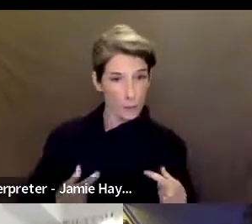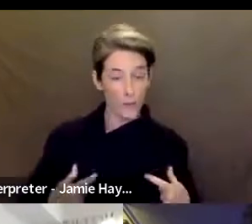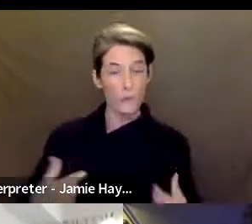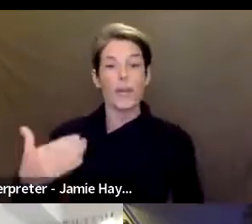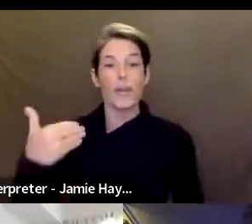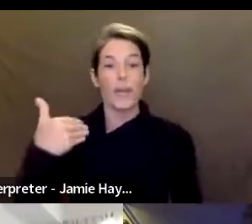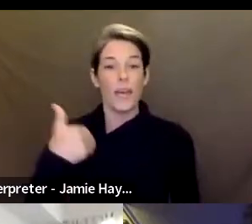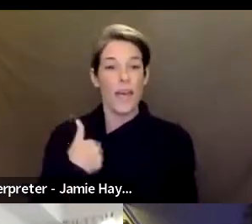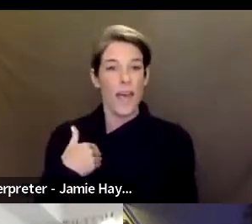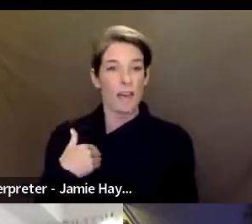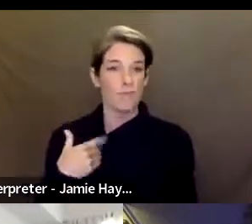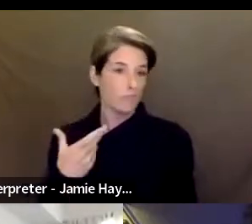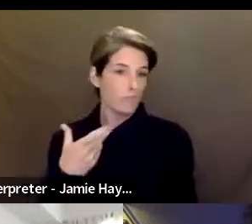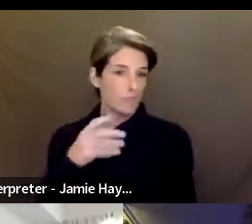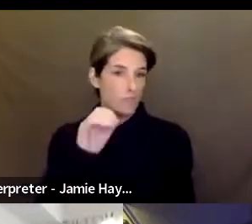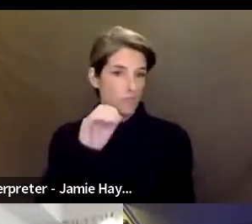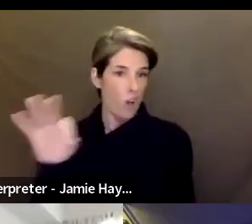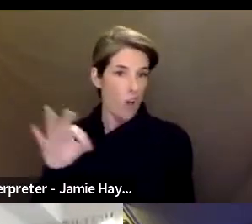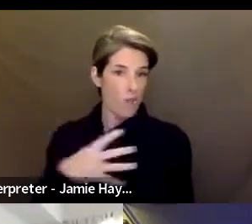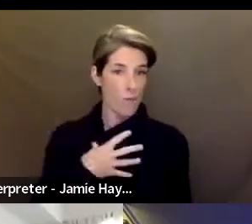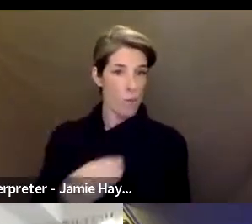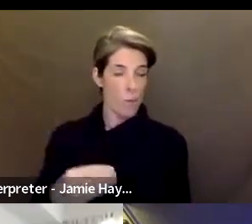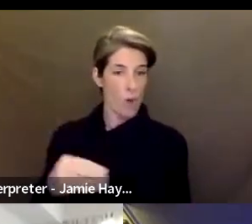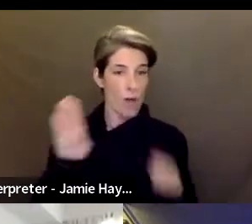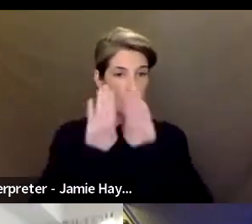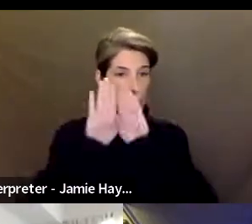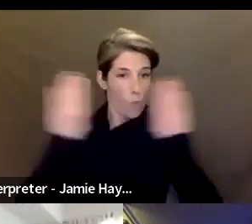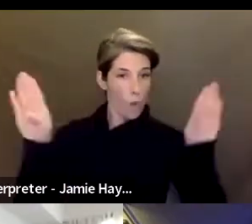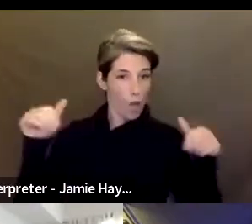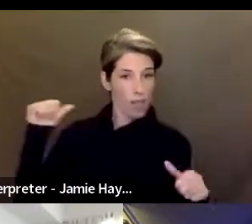tan wall or off-white wall and a window.